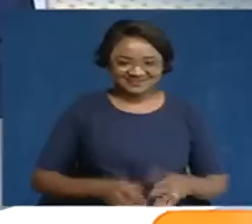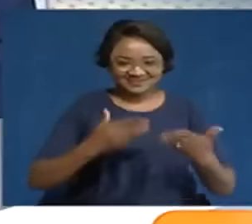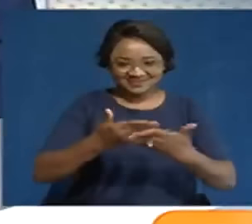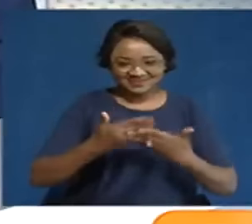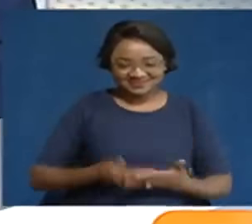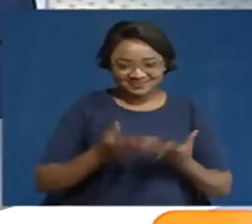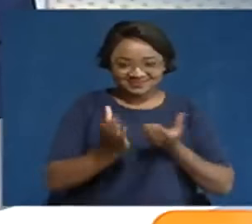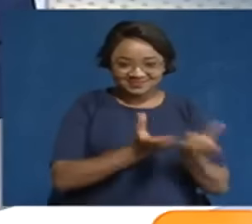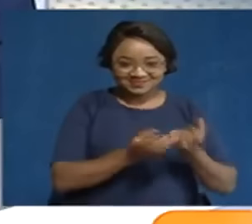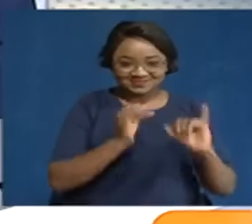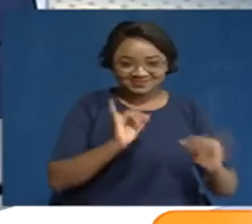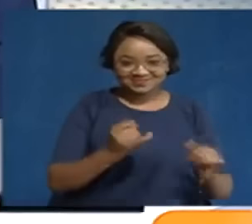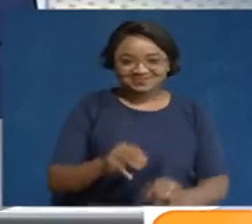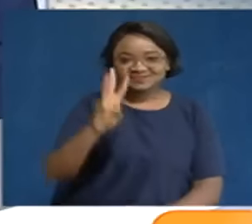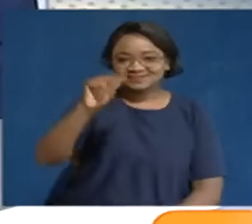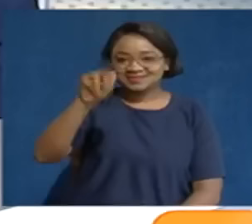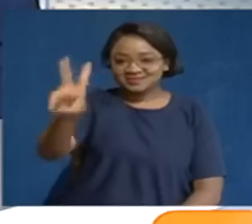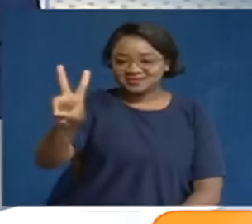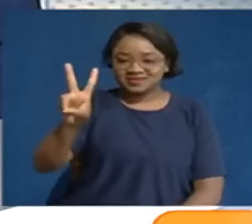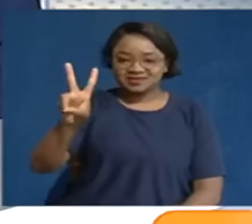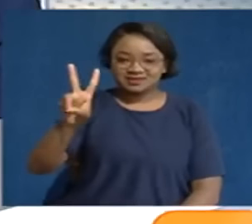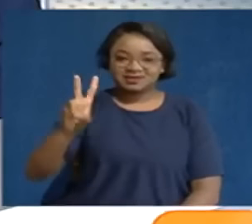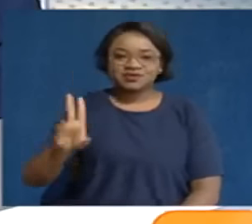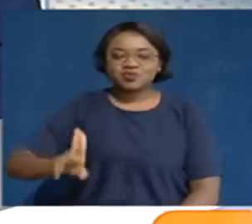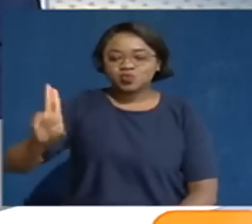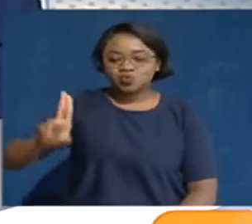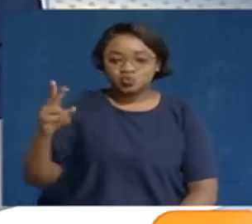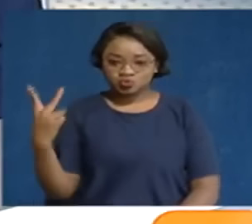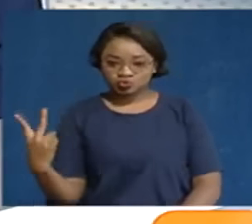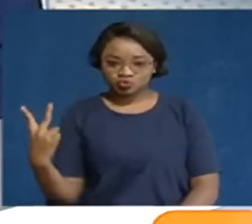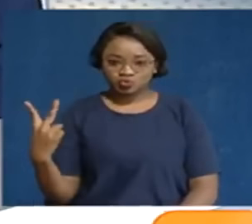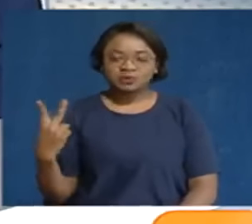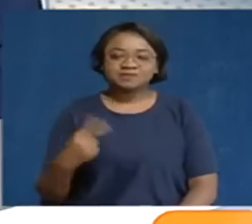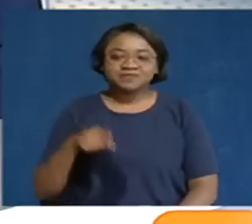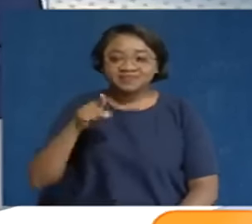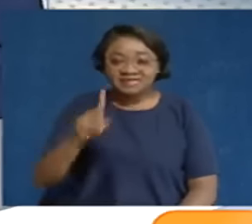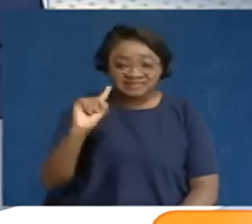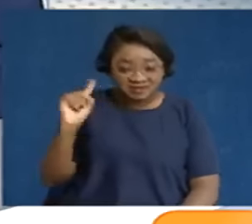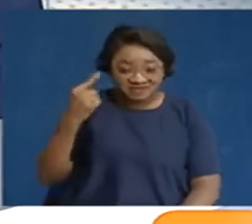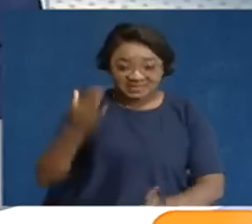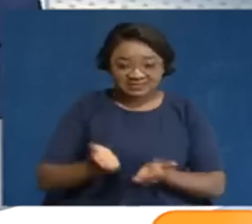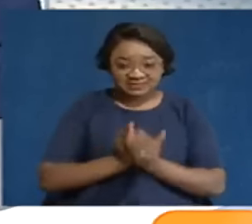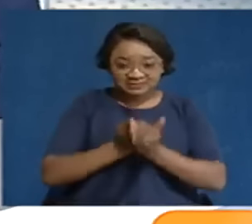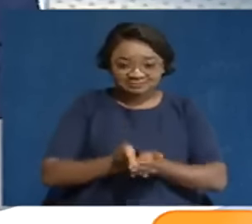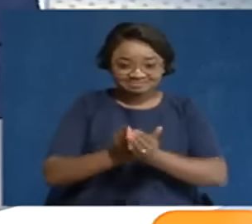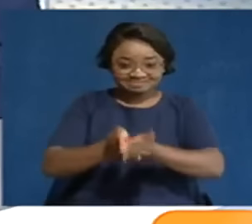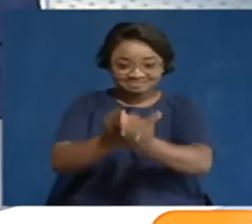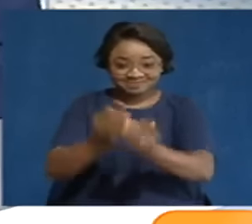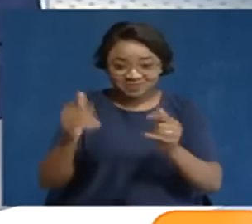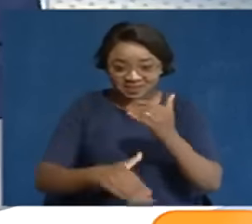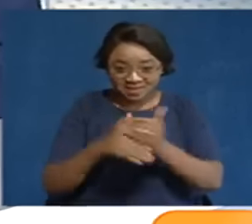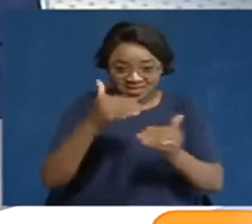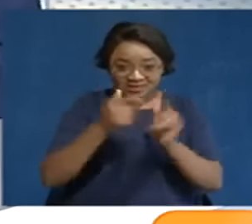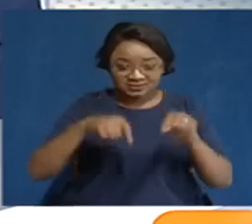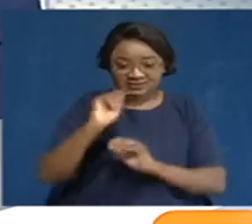In business, MV Uhuru 2, the first cargo ship to be built on Kenyan soil, has made its maiden trip transporting steel